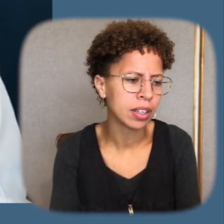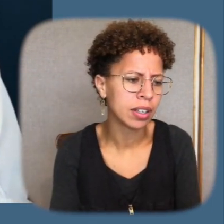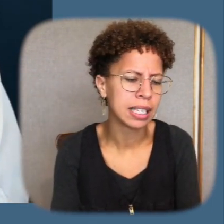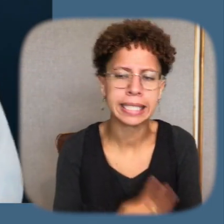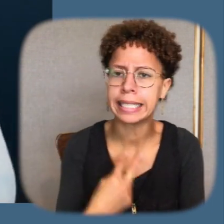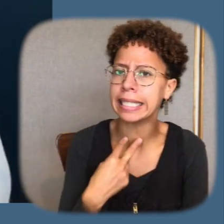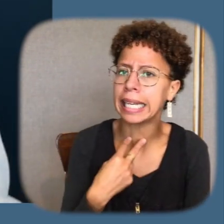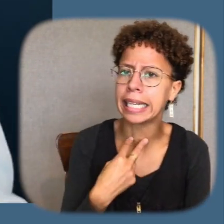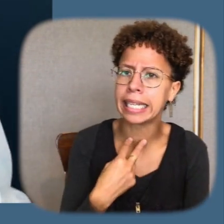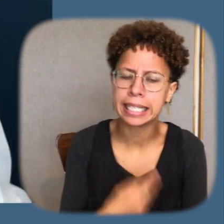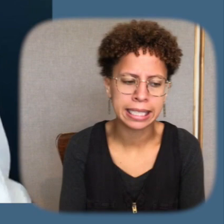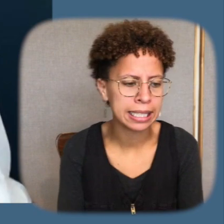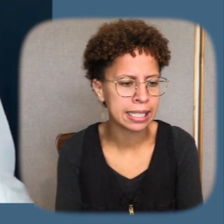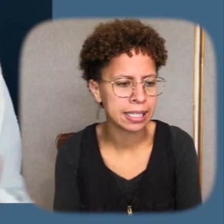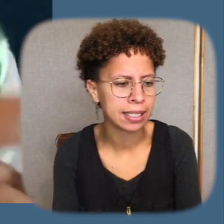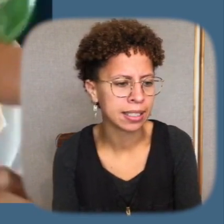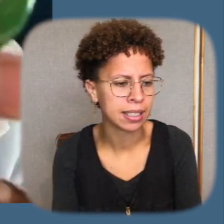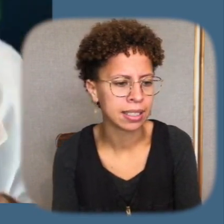Some stuff.